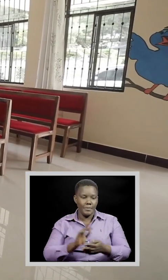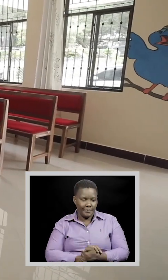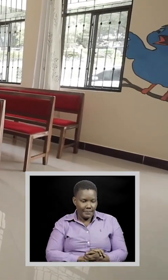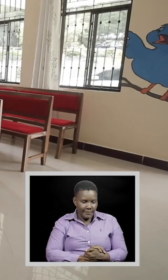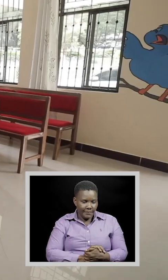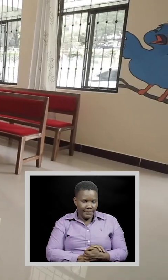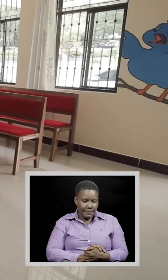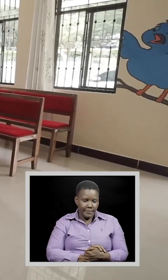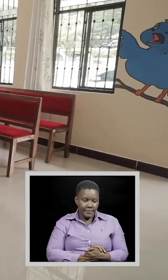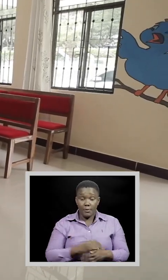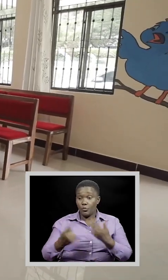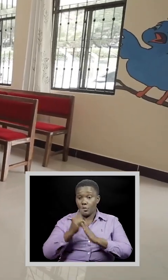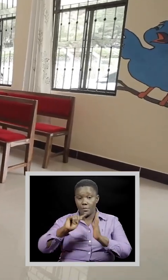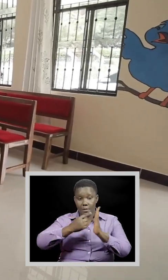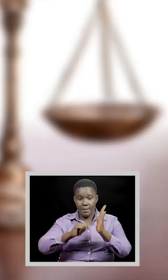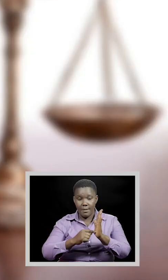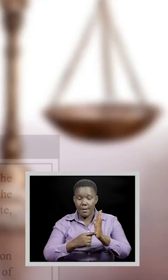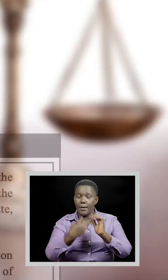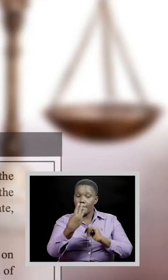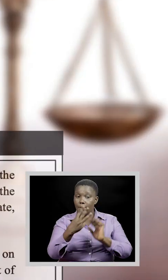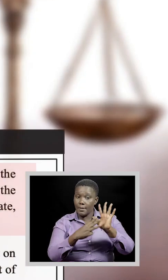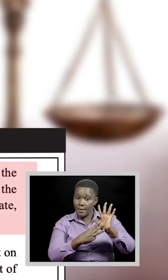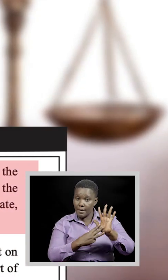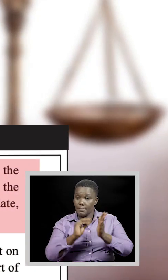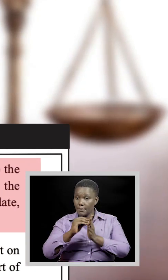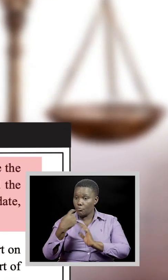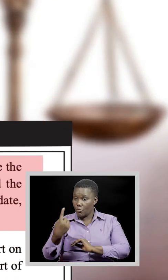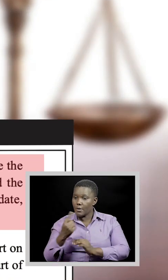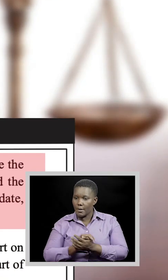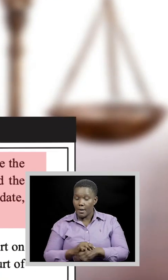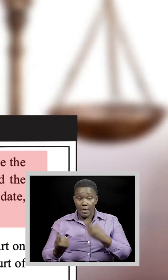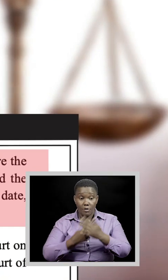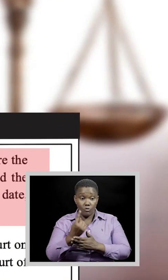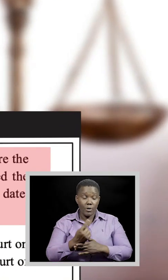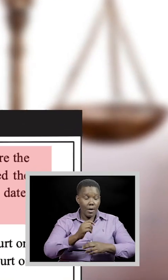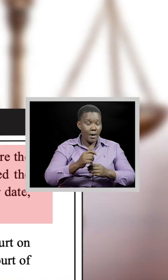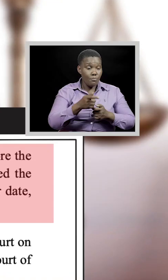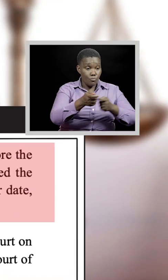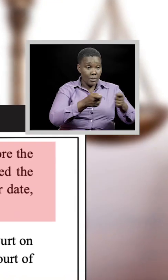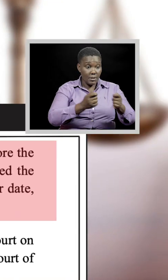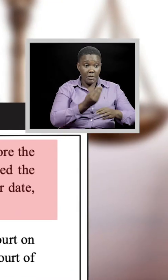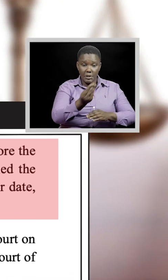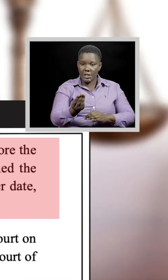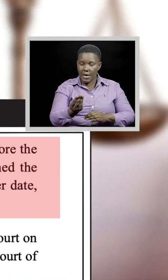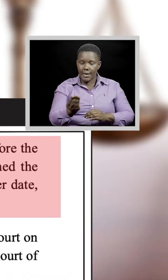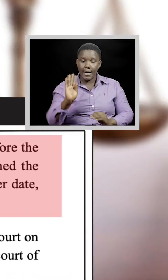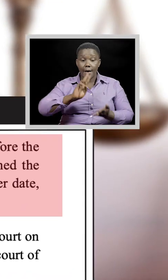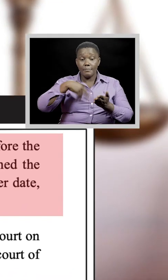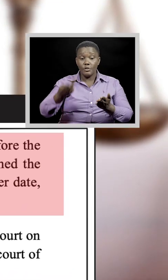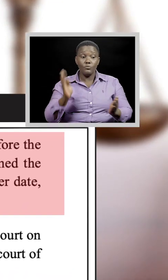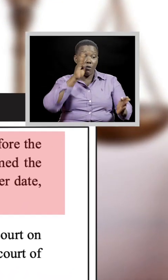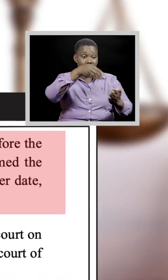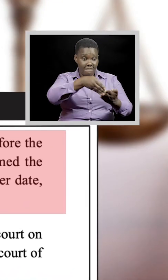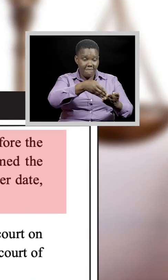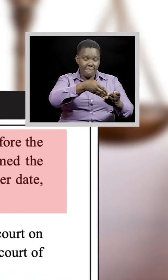of parties or witness. Under Rule 38, sub Rule 1, where the prosecutor fails to appear before the court on the